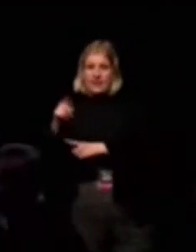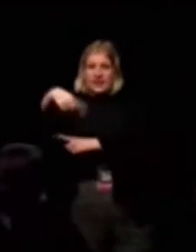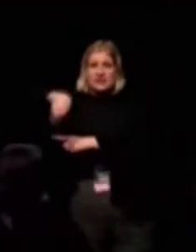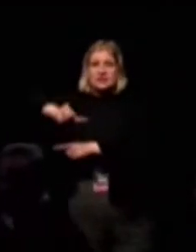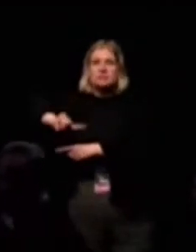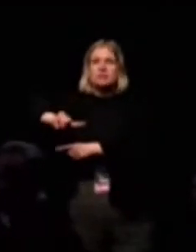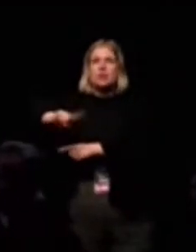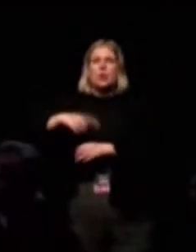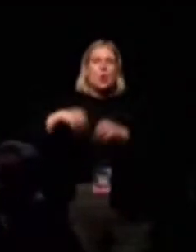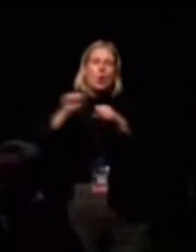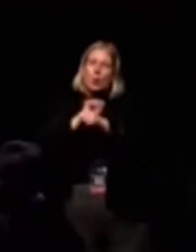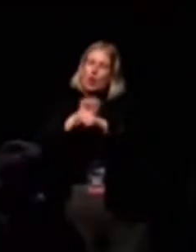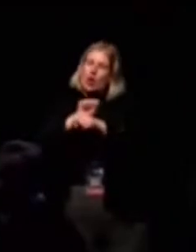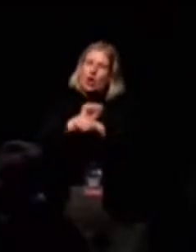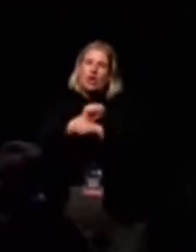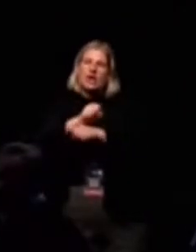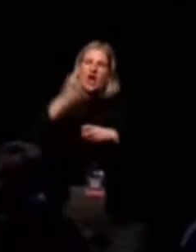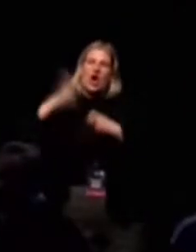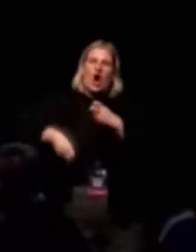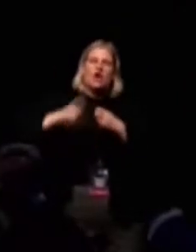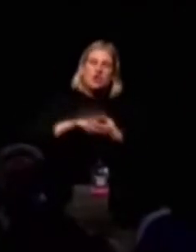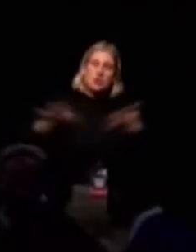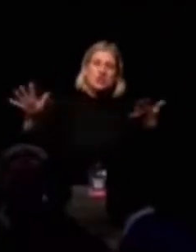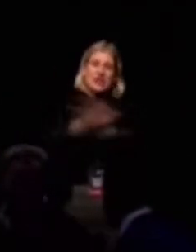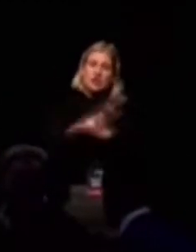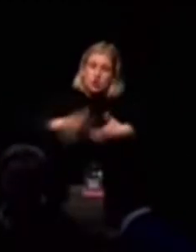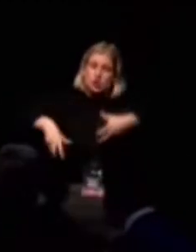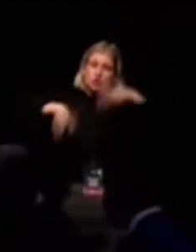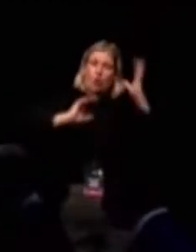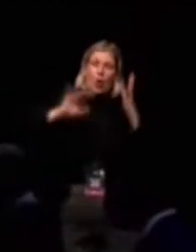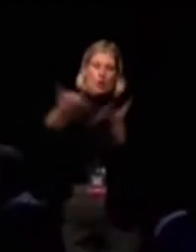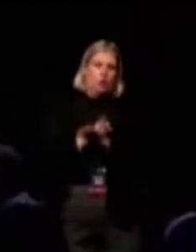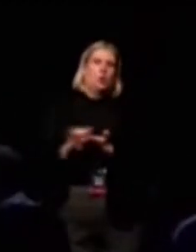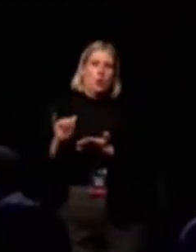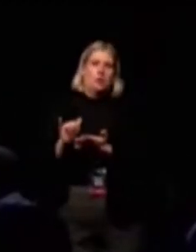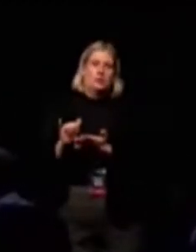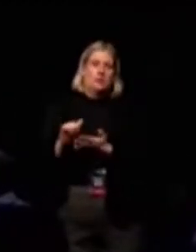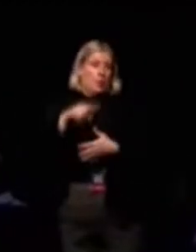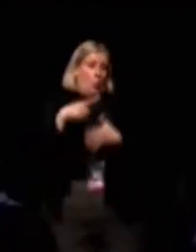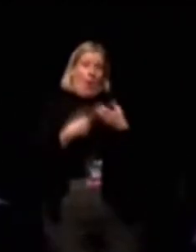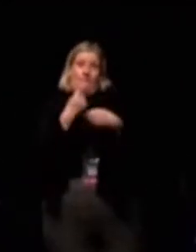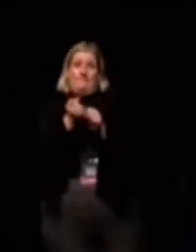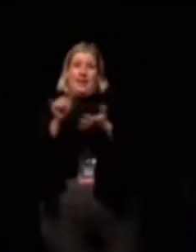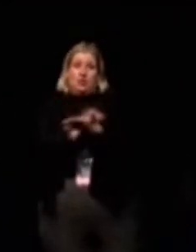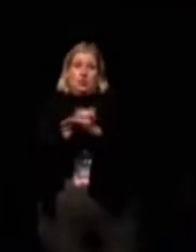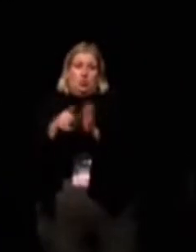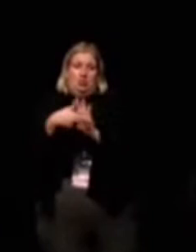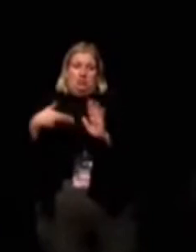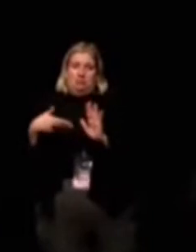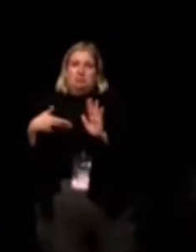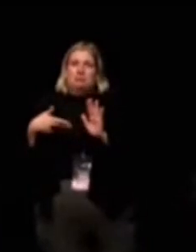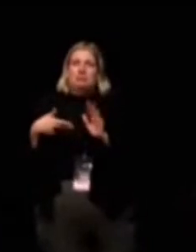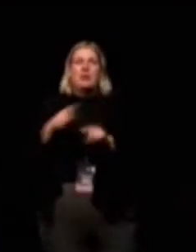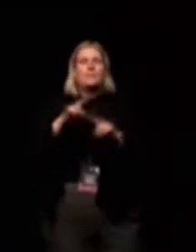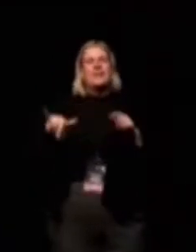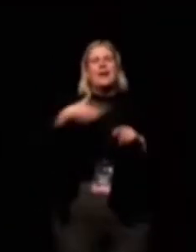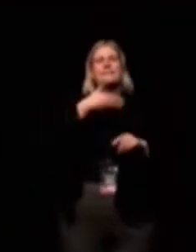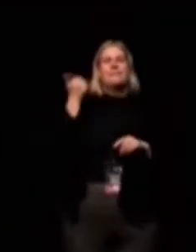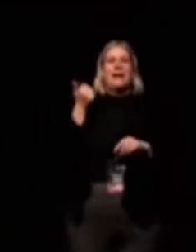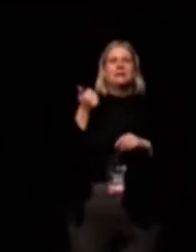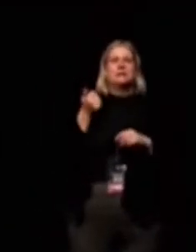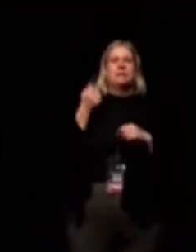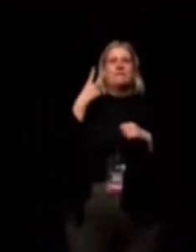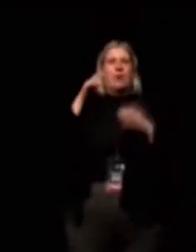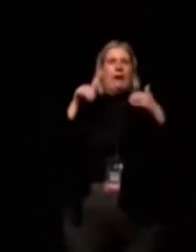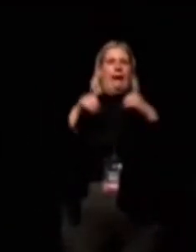to destroy what makes New York, well, what makes New York, New York. And this is our best way to stand up against their